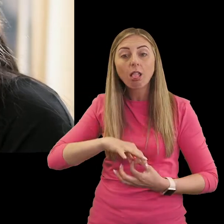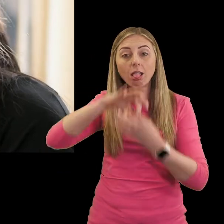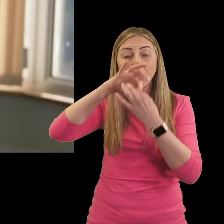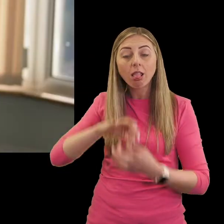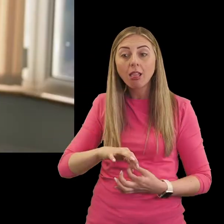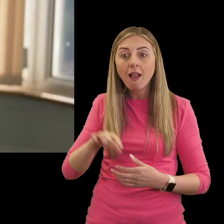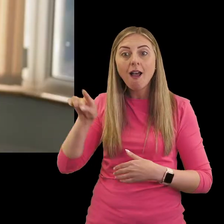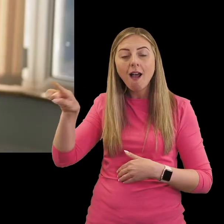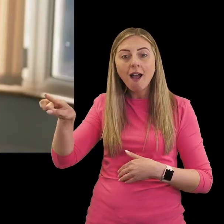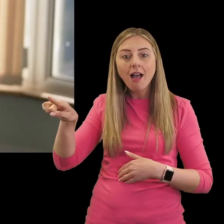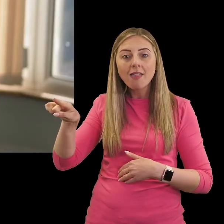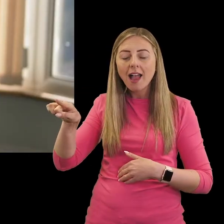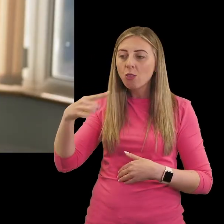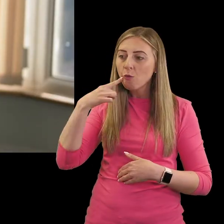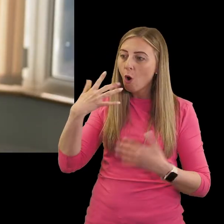to.